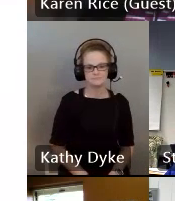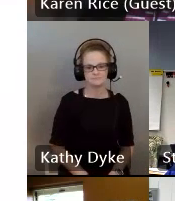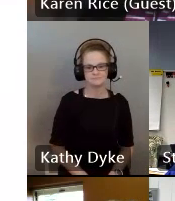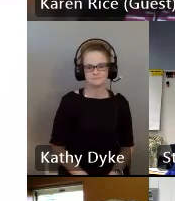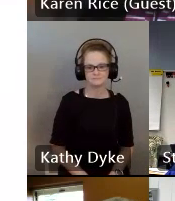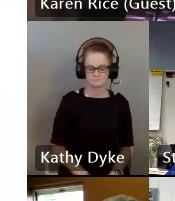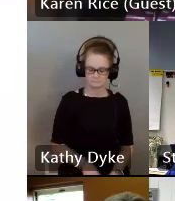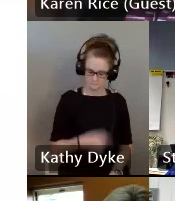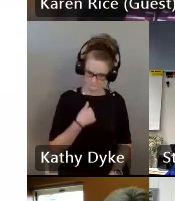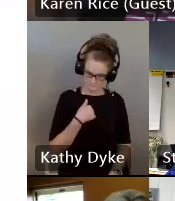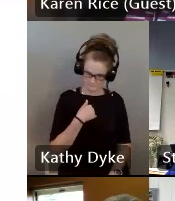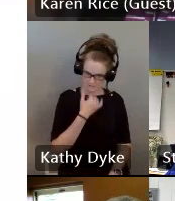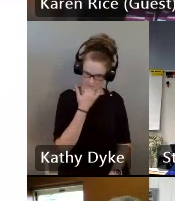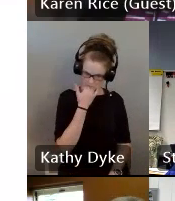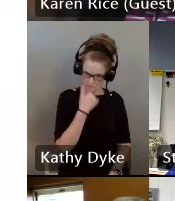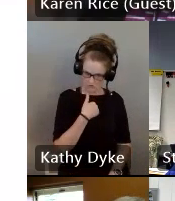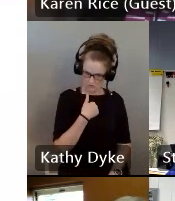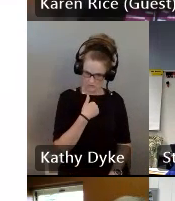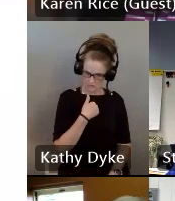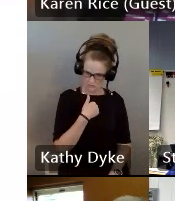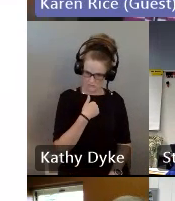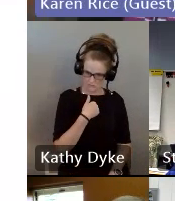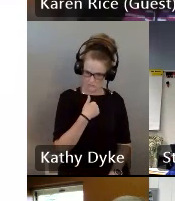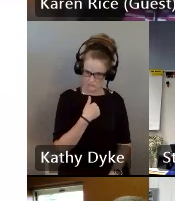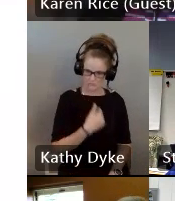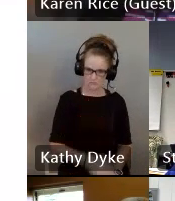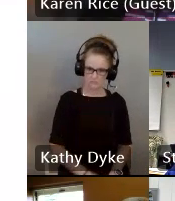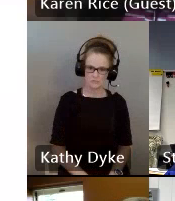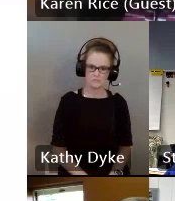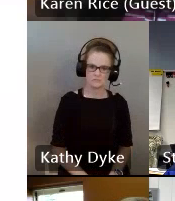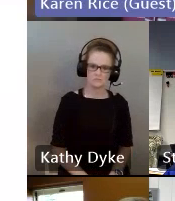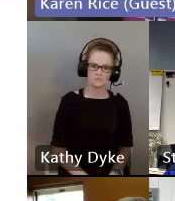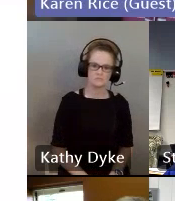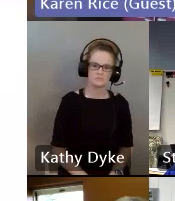Am I misinterpreting that, or?